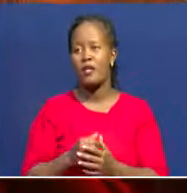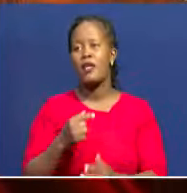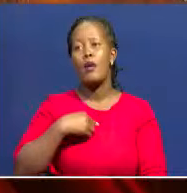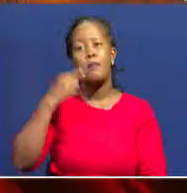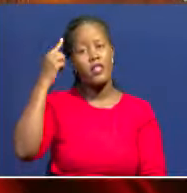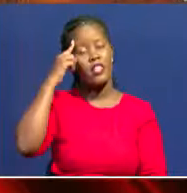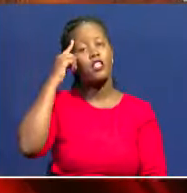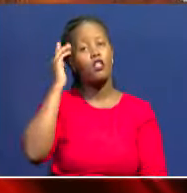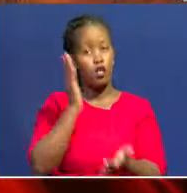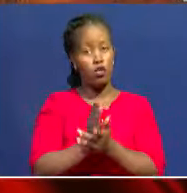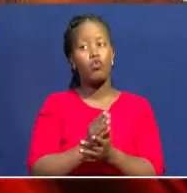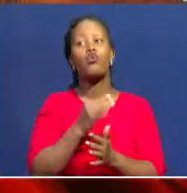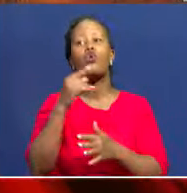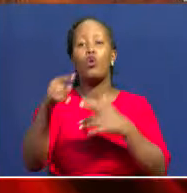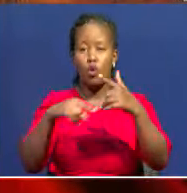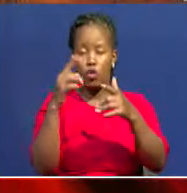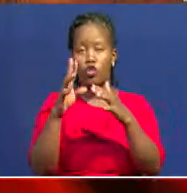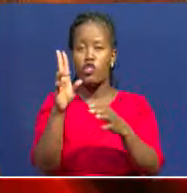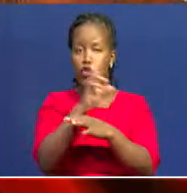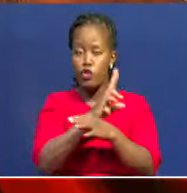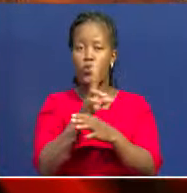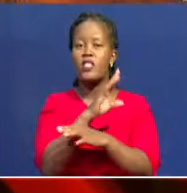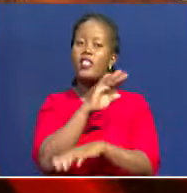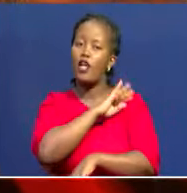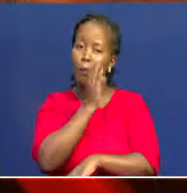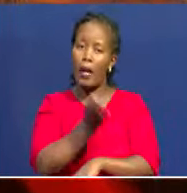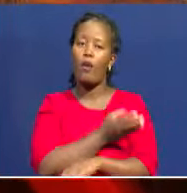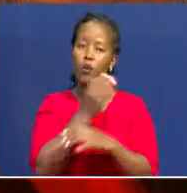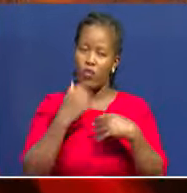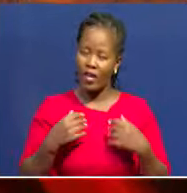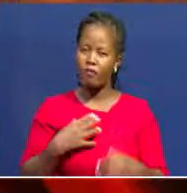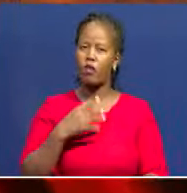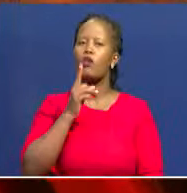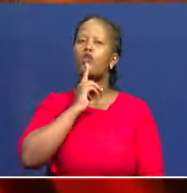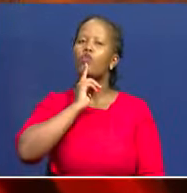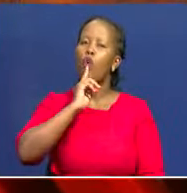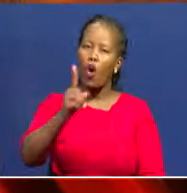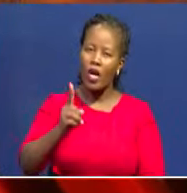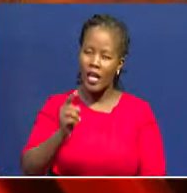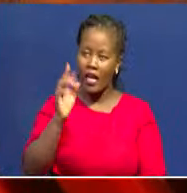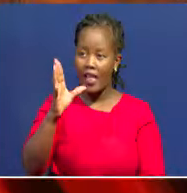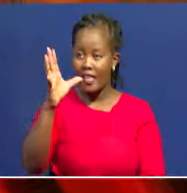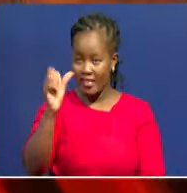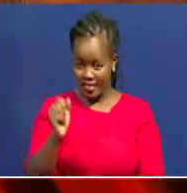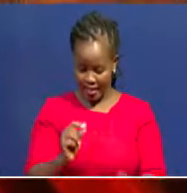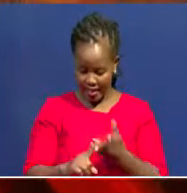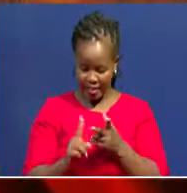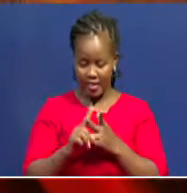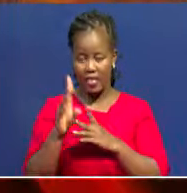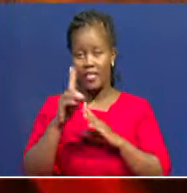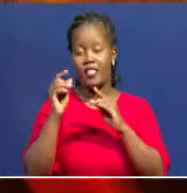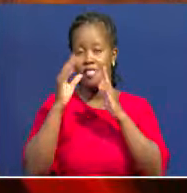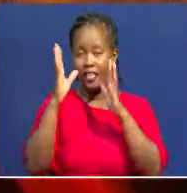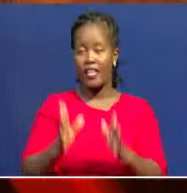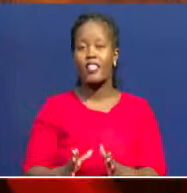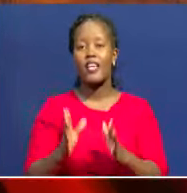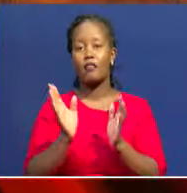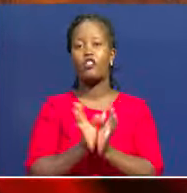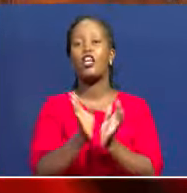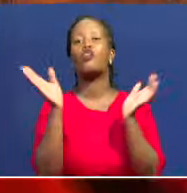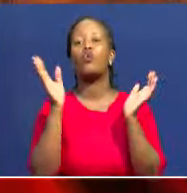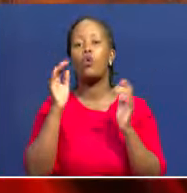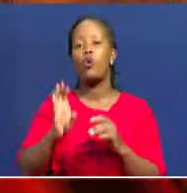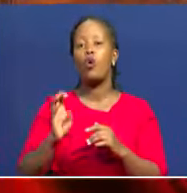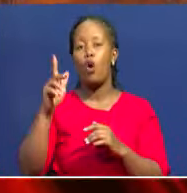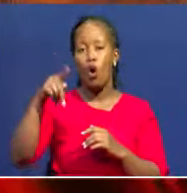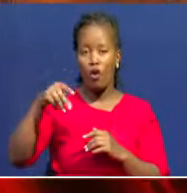ahead and use the powers vested in us to summon the CS, the Director General of EPLA, and the